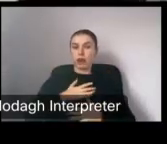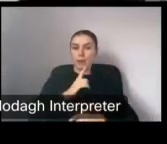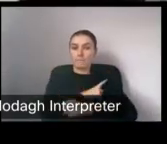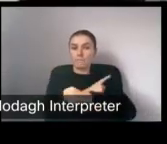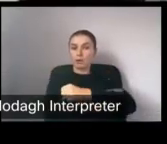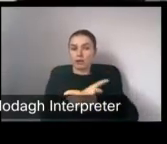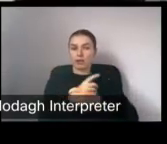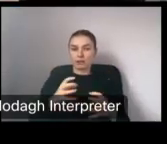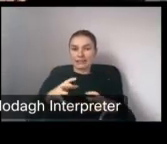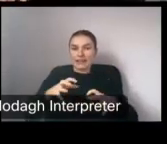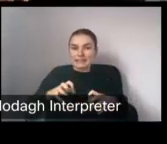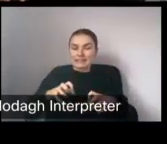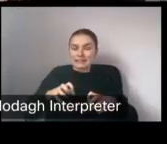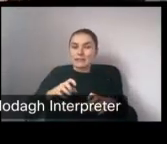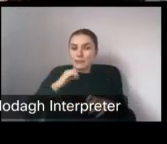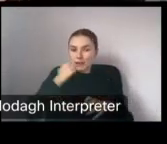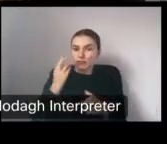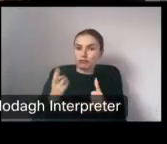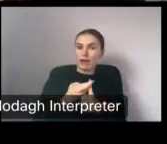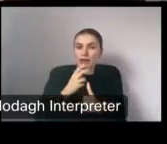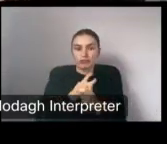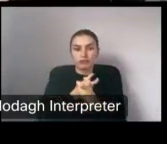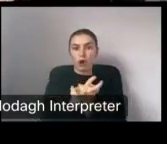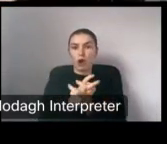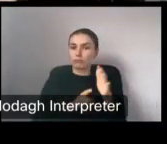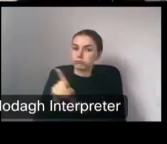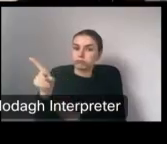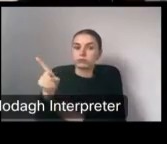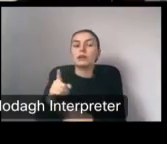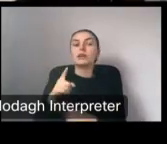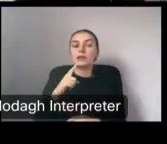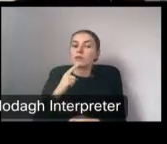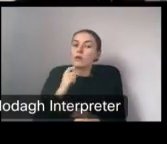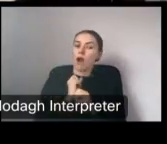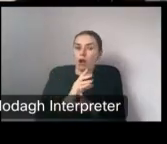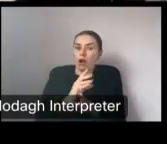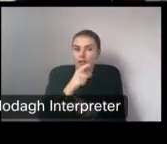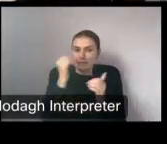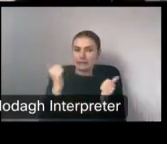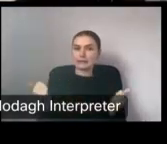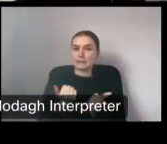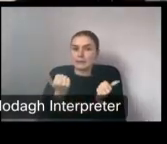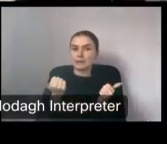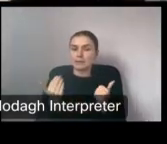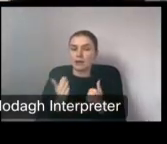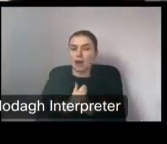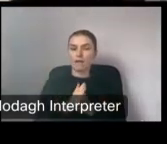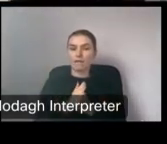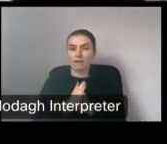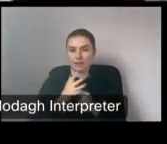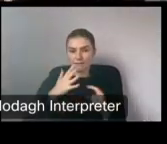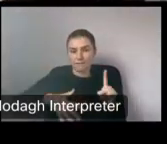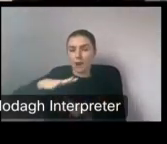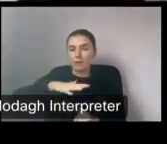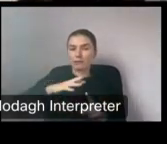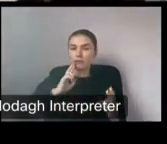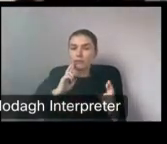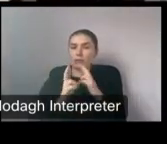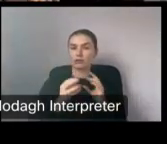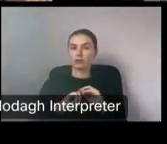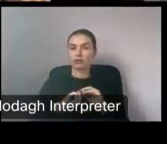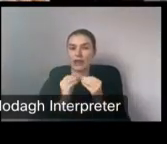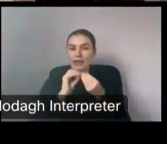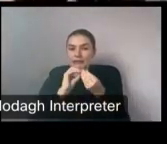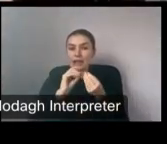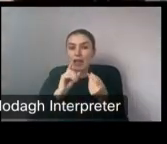tense up. So, because they'd be ready to run. So all those are the symptoms of that there were an environmental response created. And